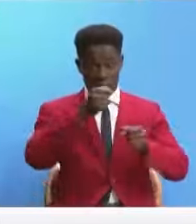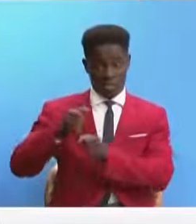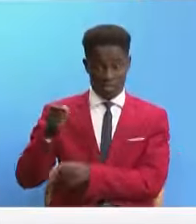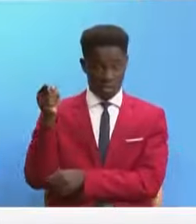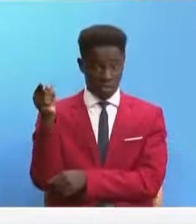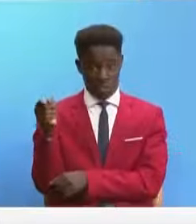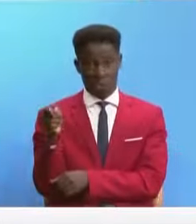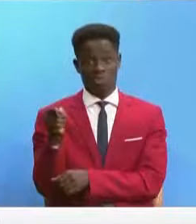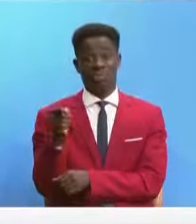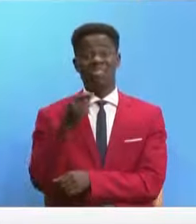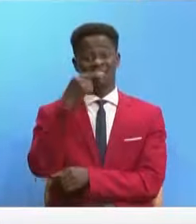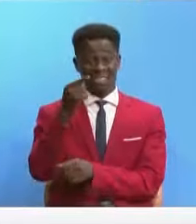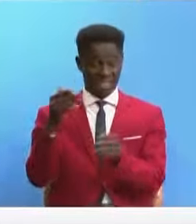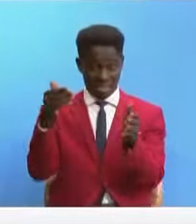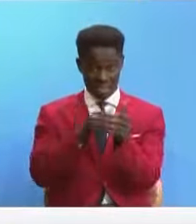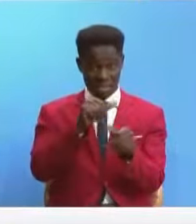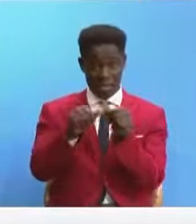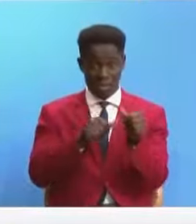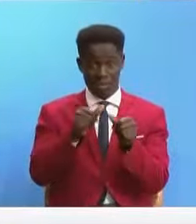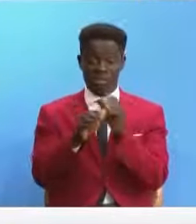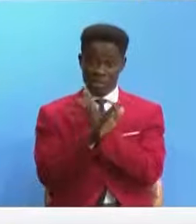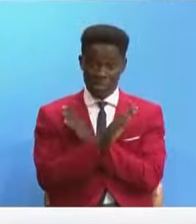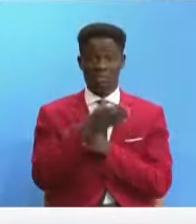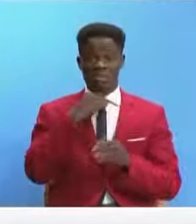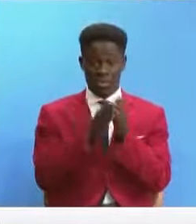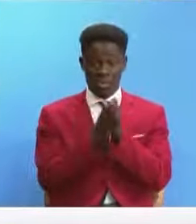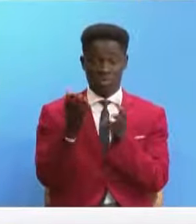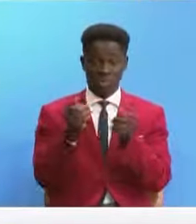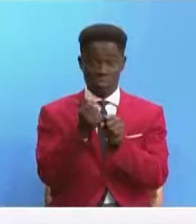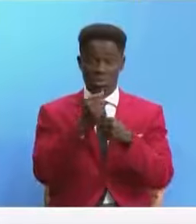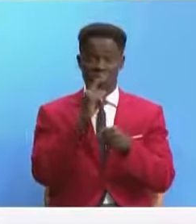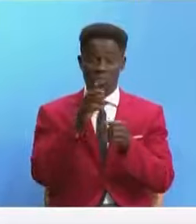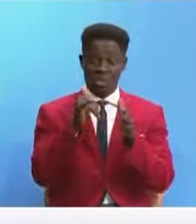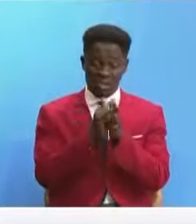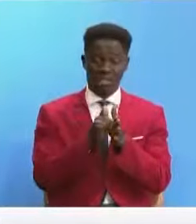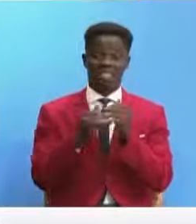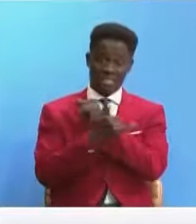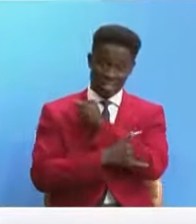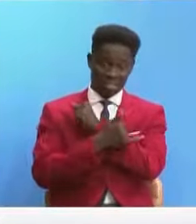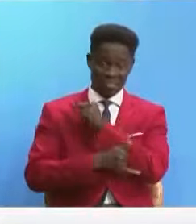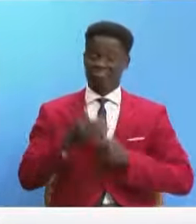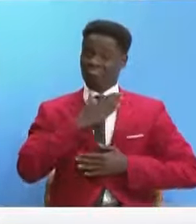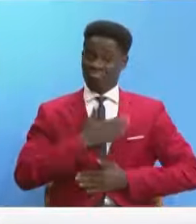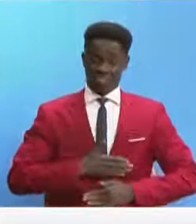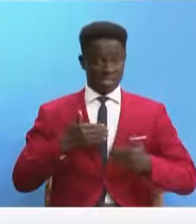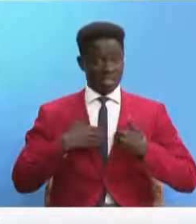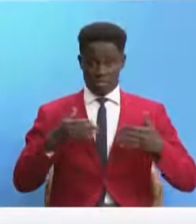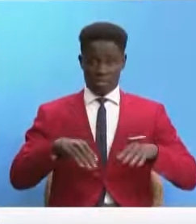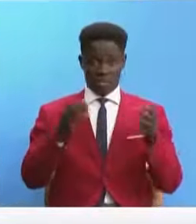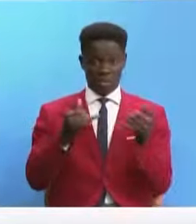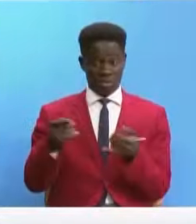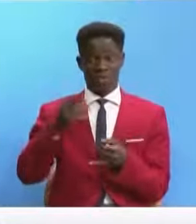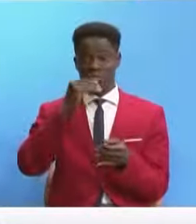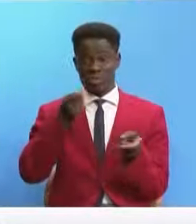Zambia's commitment to regional and global peace efforts. Mr. Lufuma was speaking at the official closing meeting of